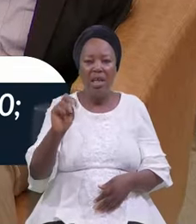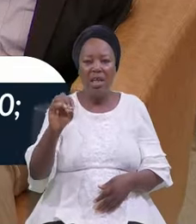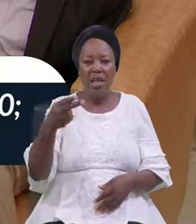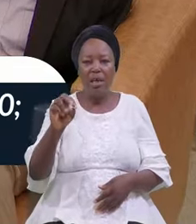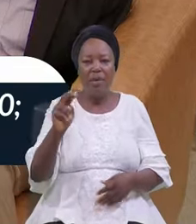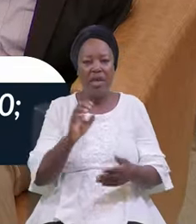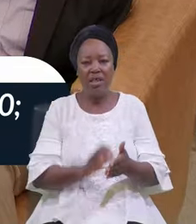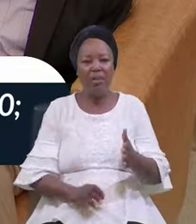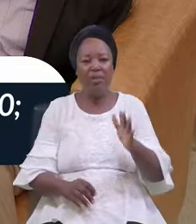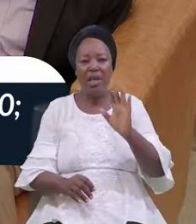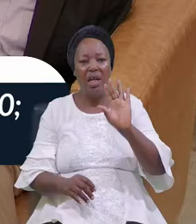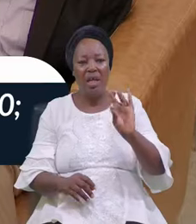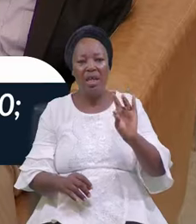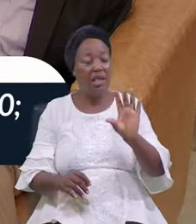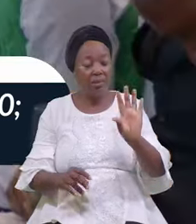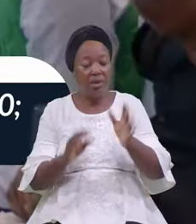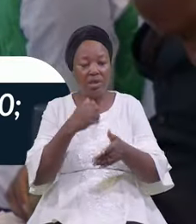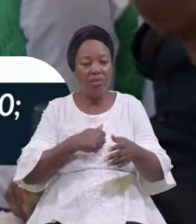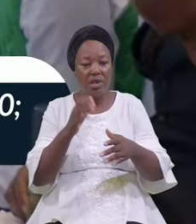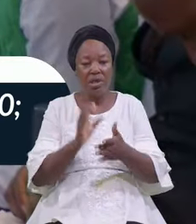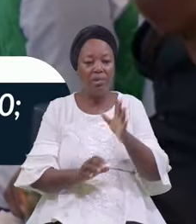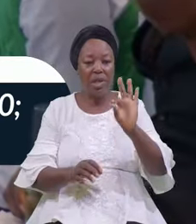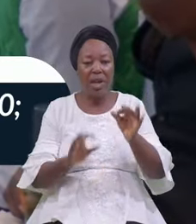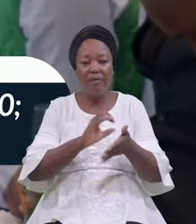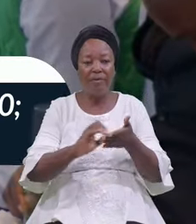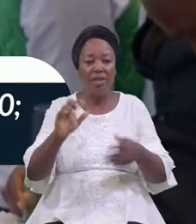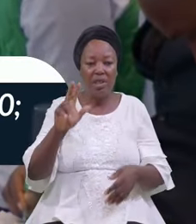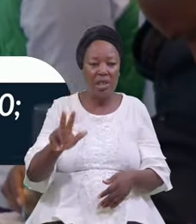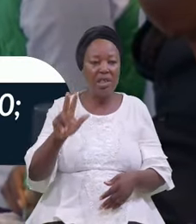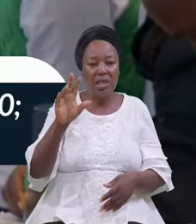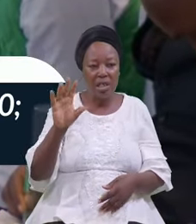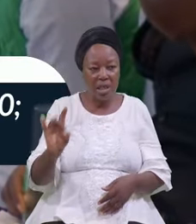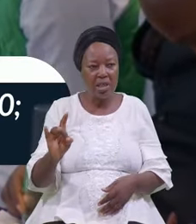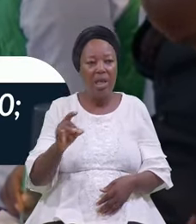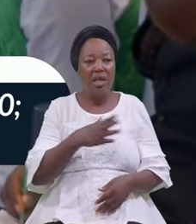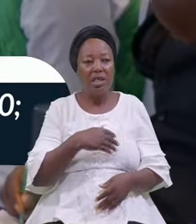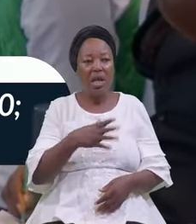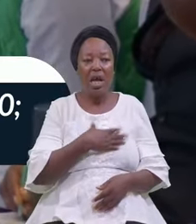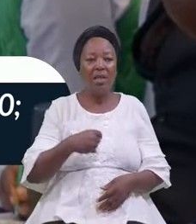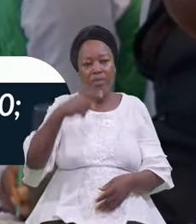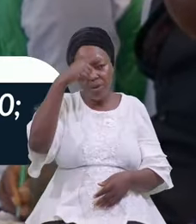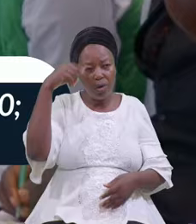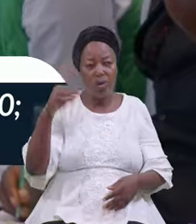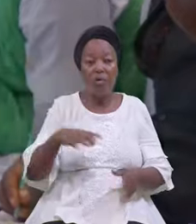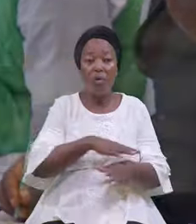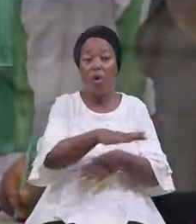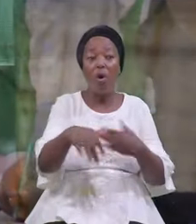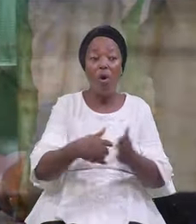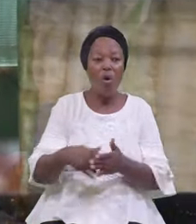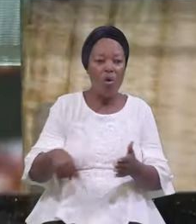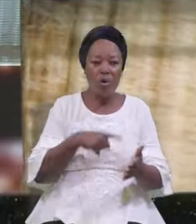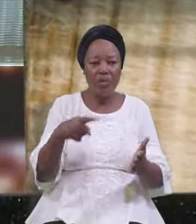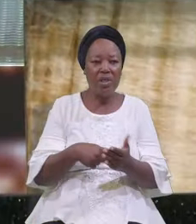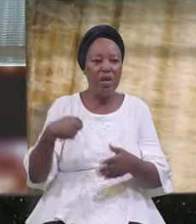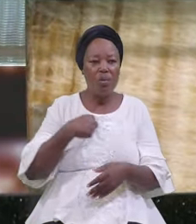looking at verse 38. It says, and because of all these, we make a